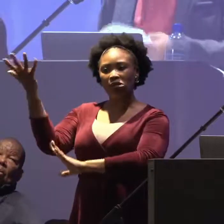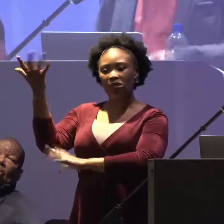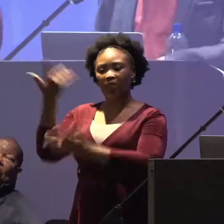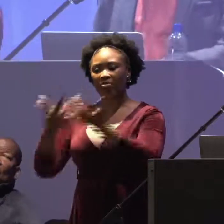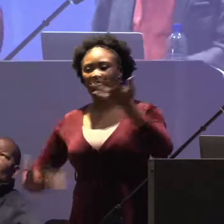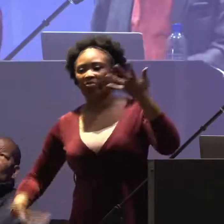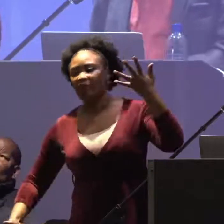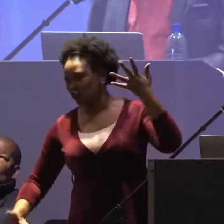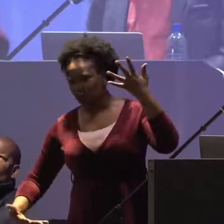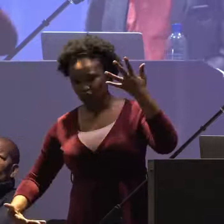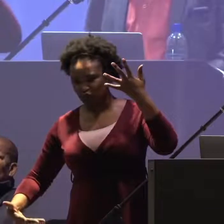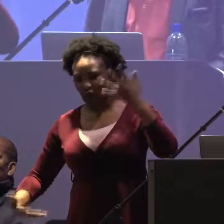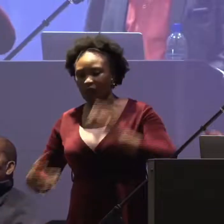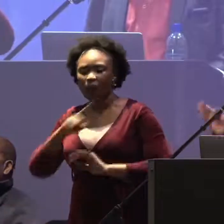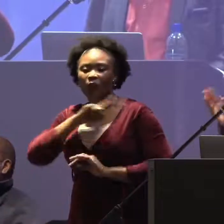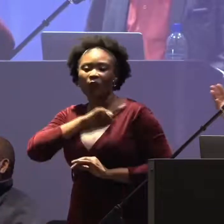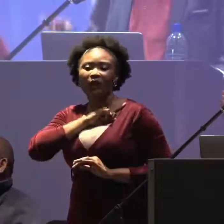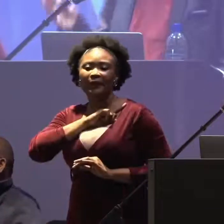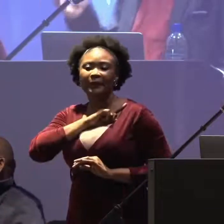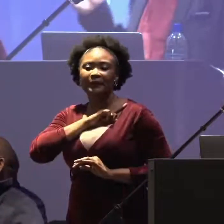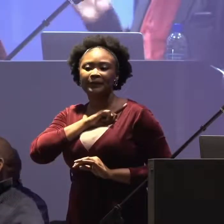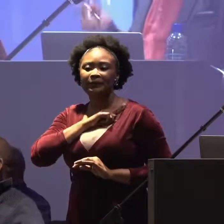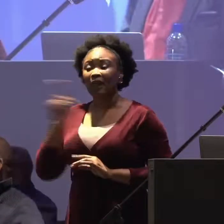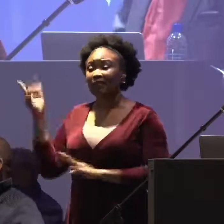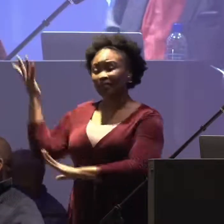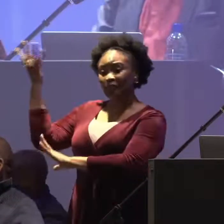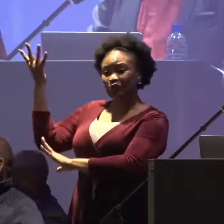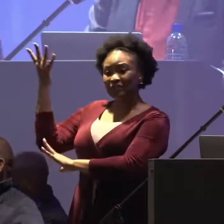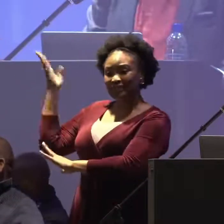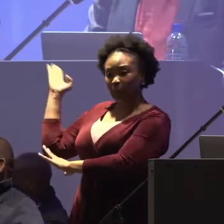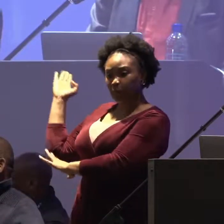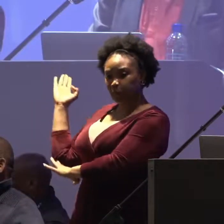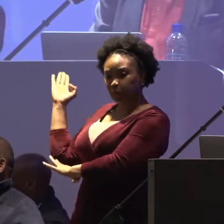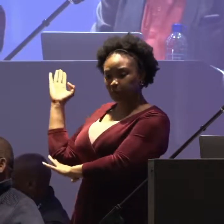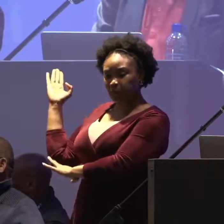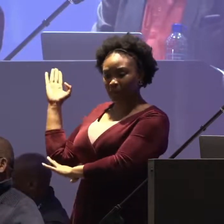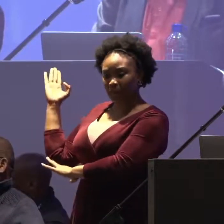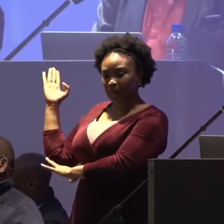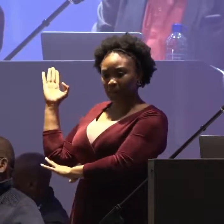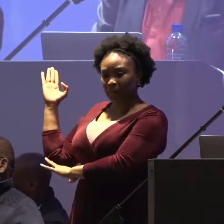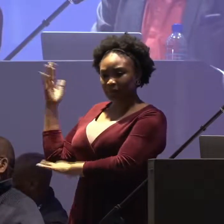lengthy because the presentations were quite